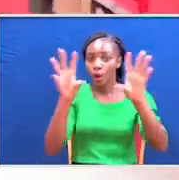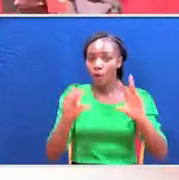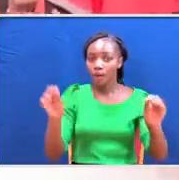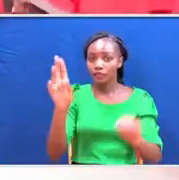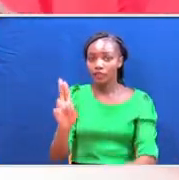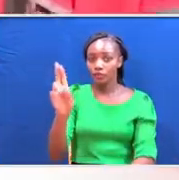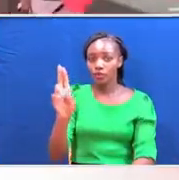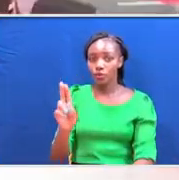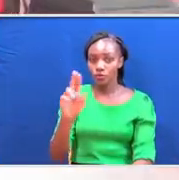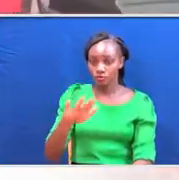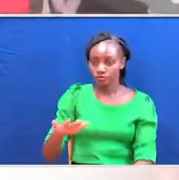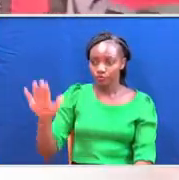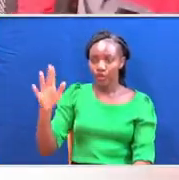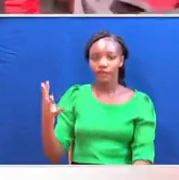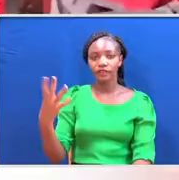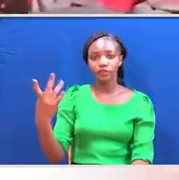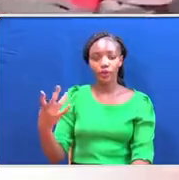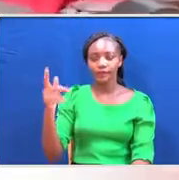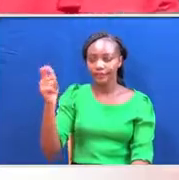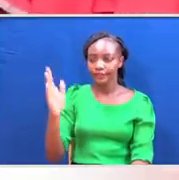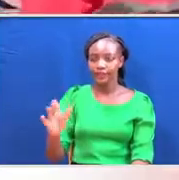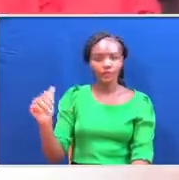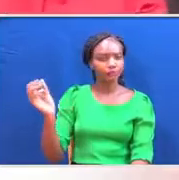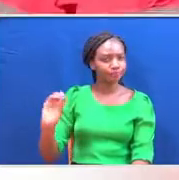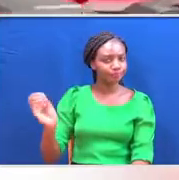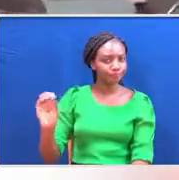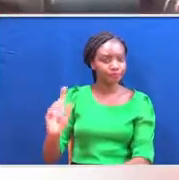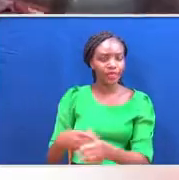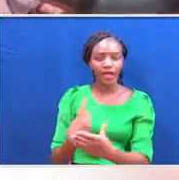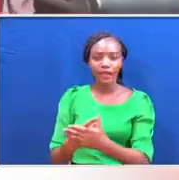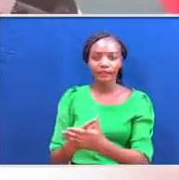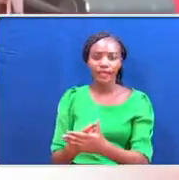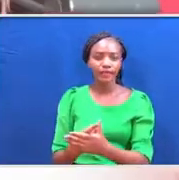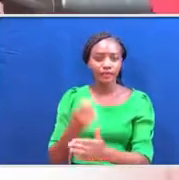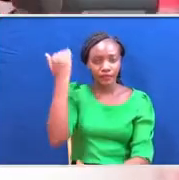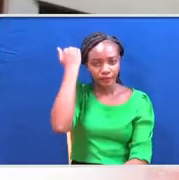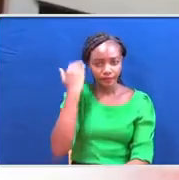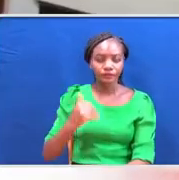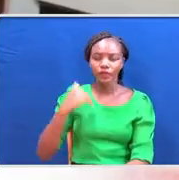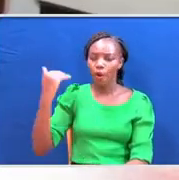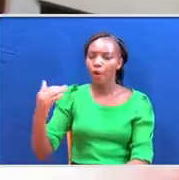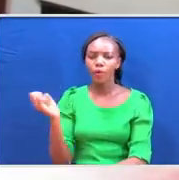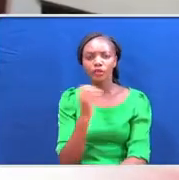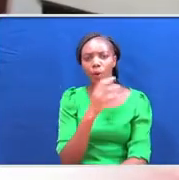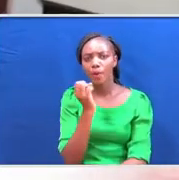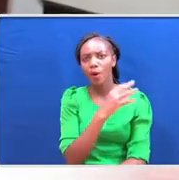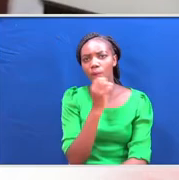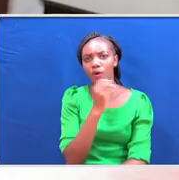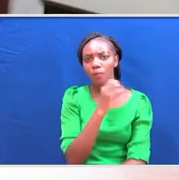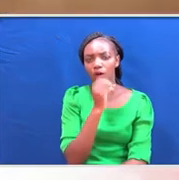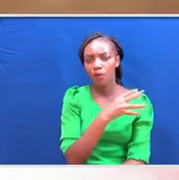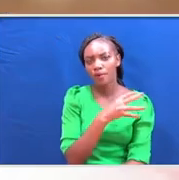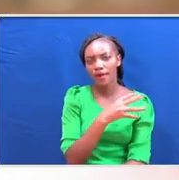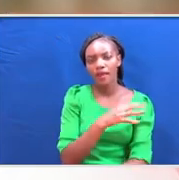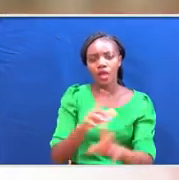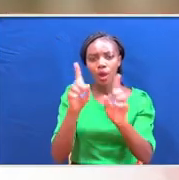failed to swear in the 41 judges and move the judiciary has been complaining. To reduce backlog in